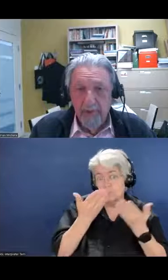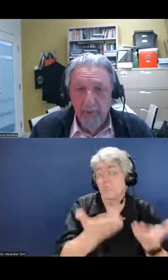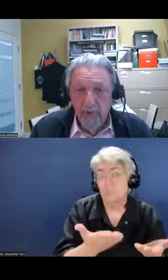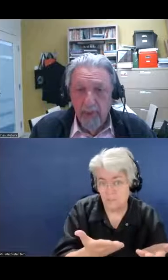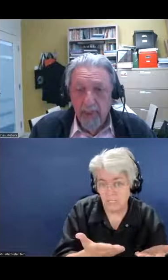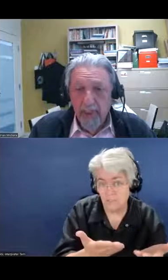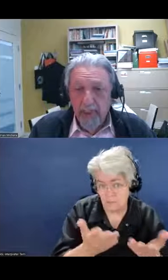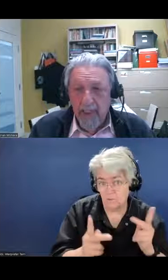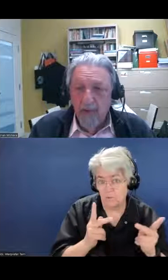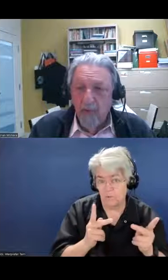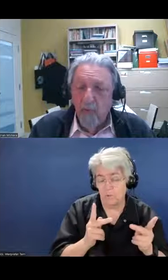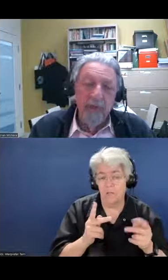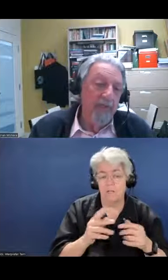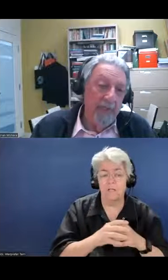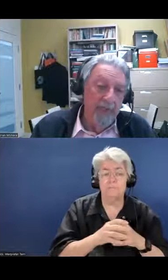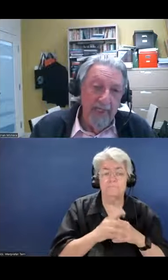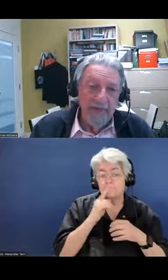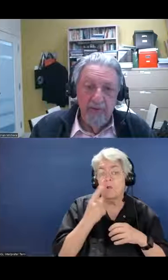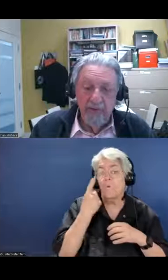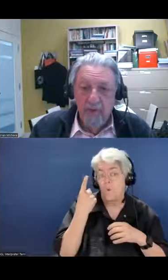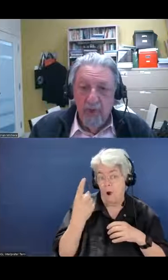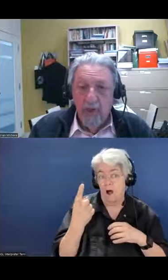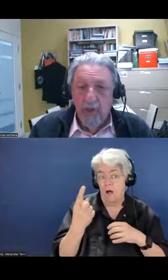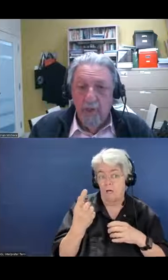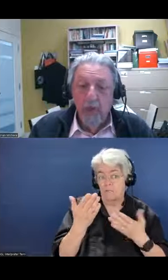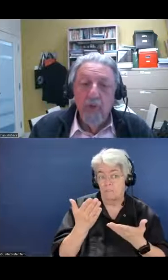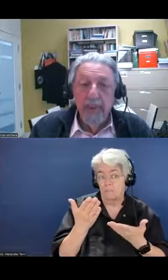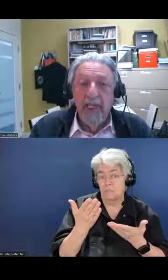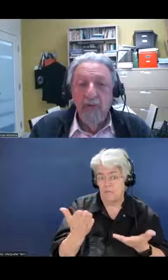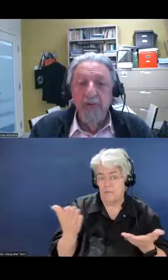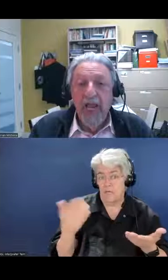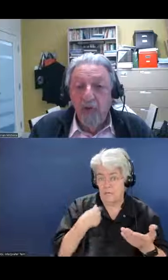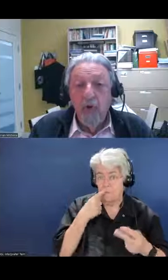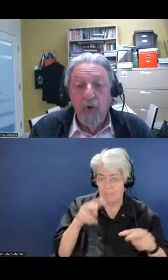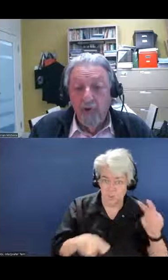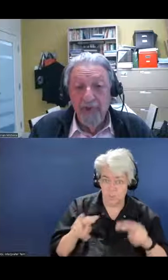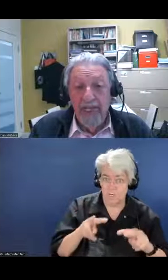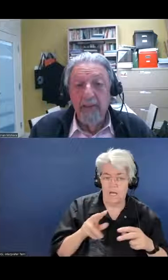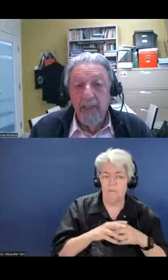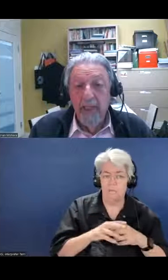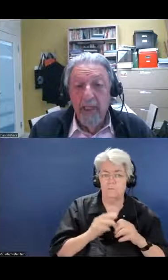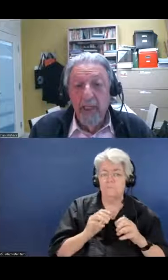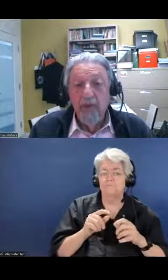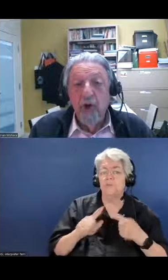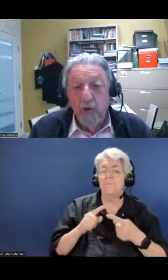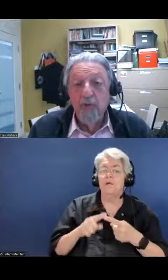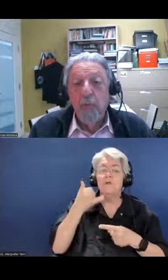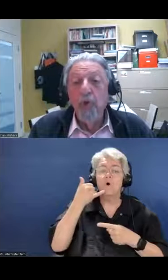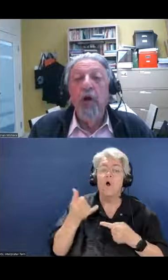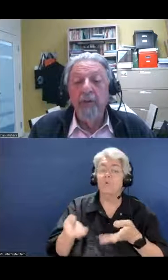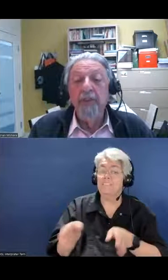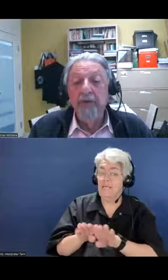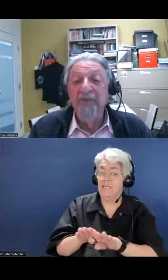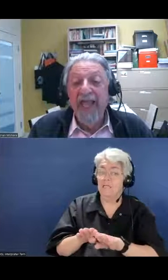to people. And one of the indications we looked at was how the calls ended, and the callers